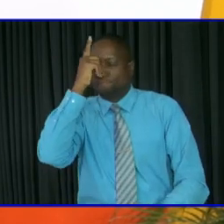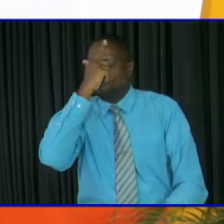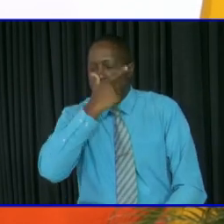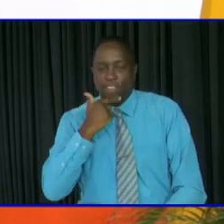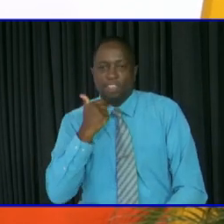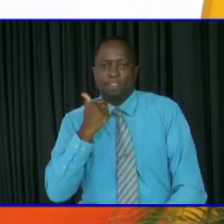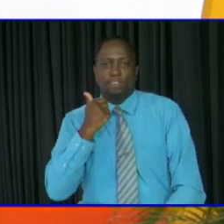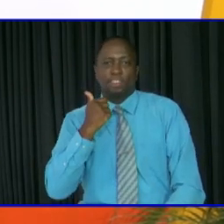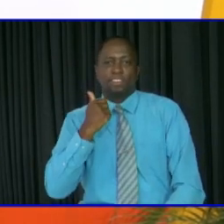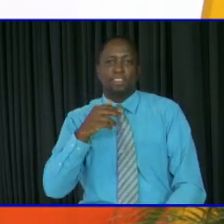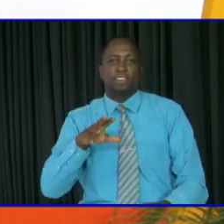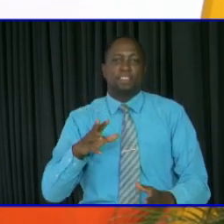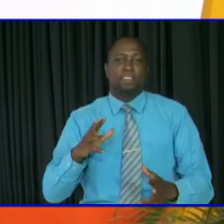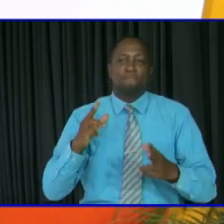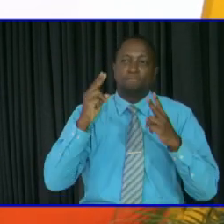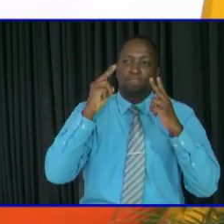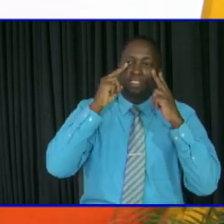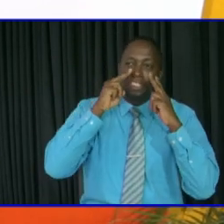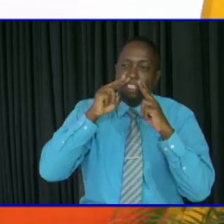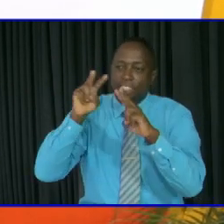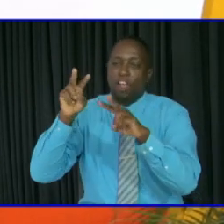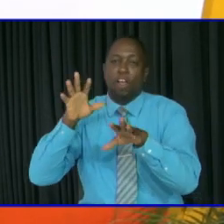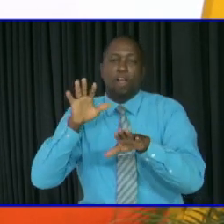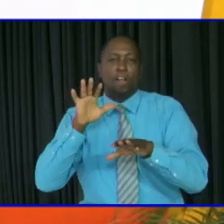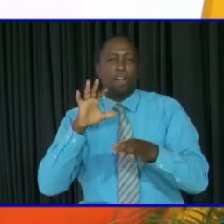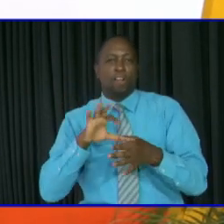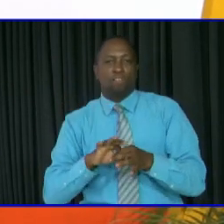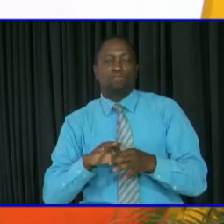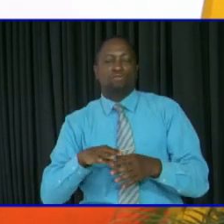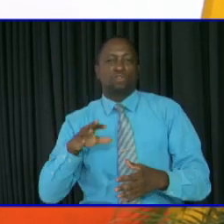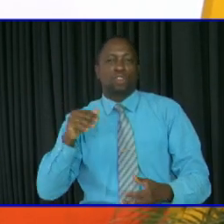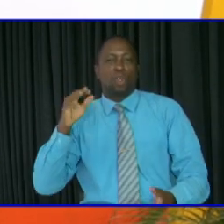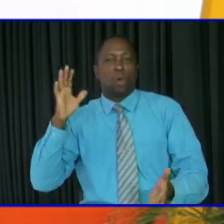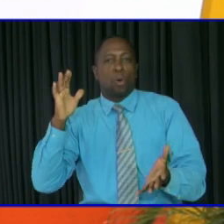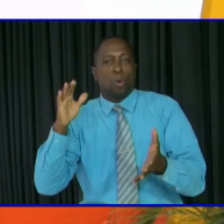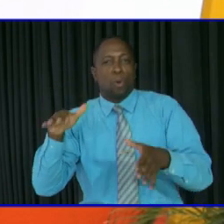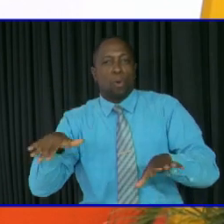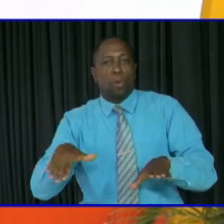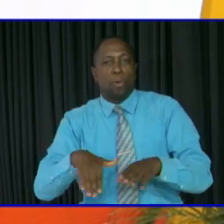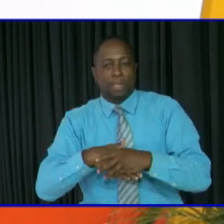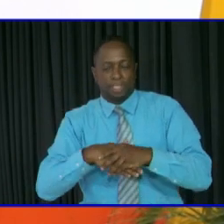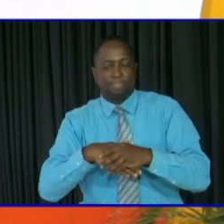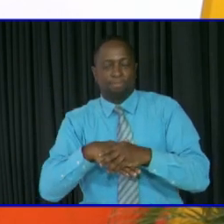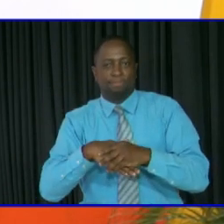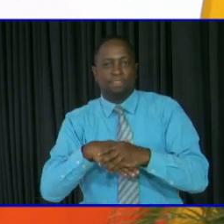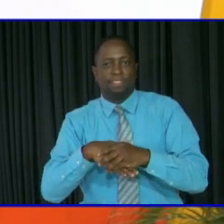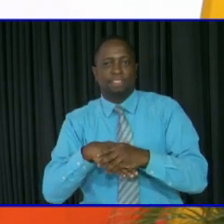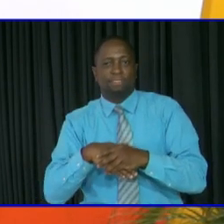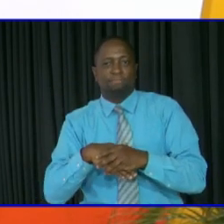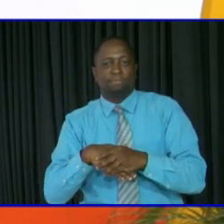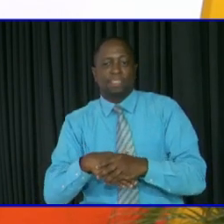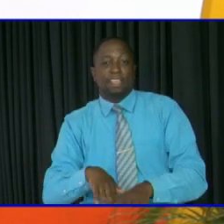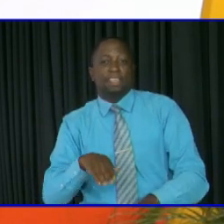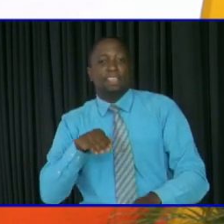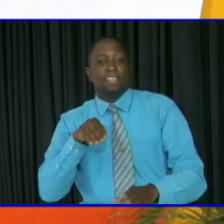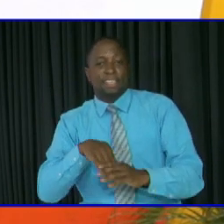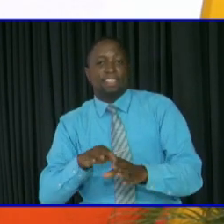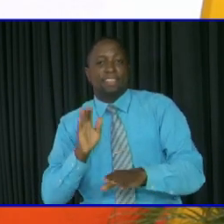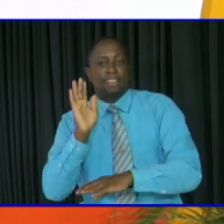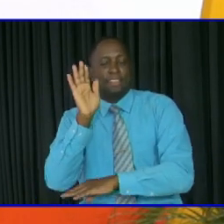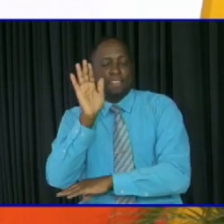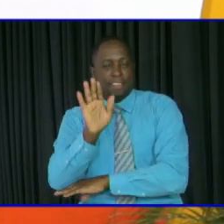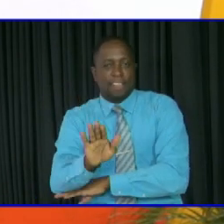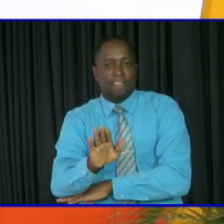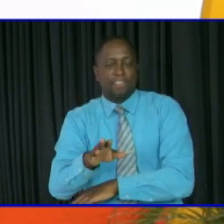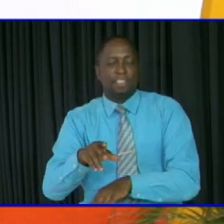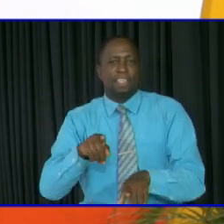paint a timeless picture of his glorious return. There in the shades of the evening, as he